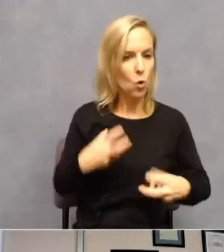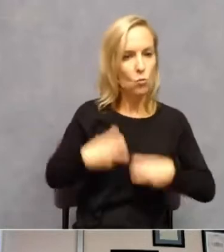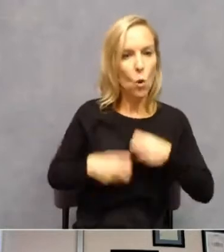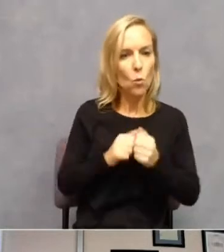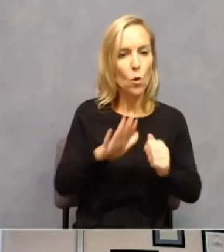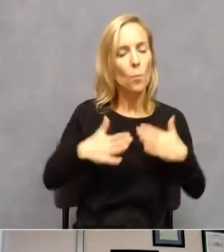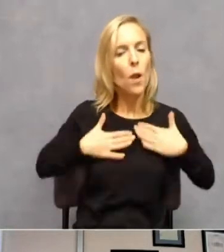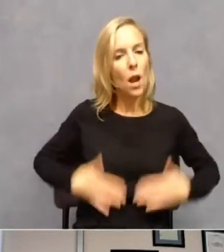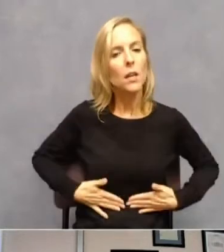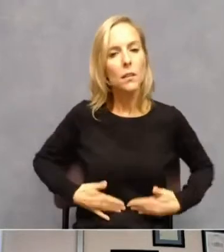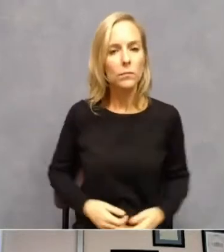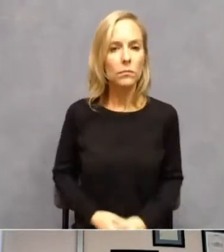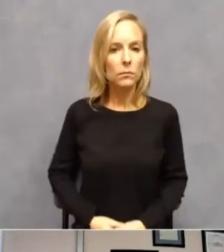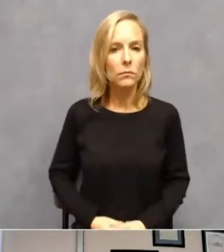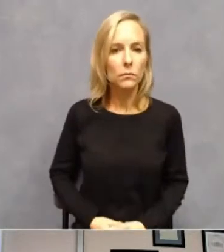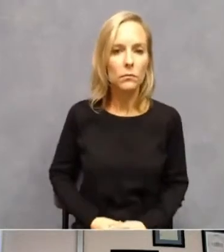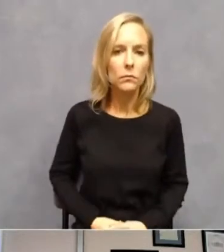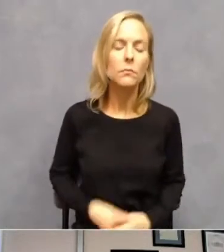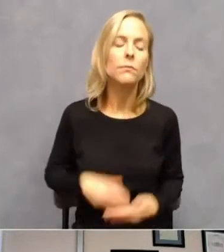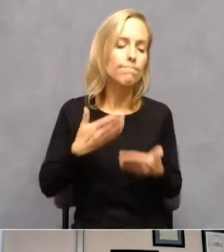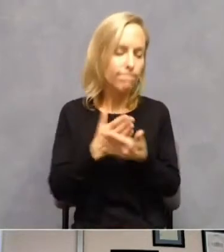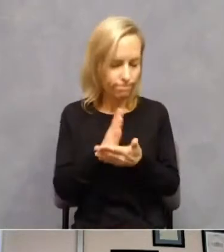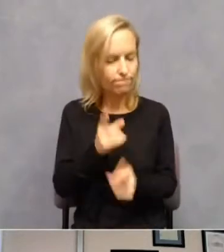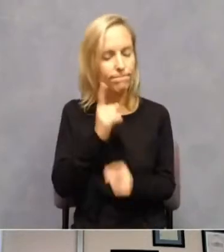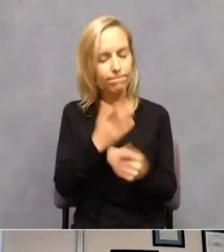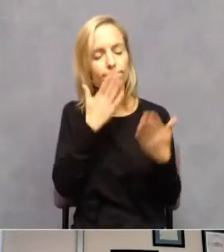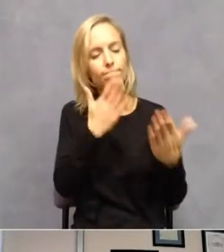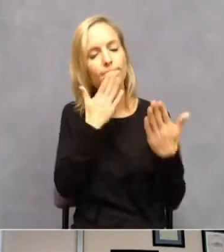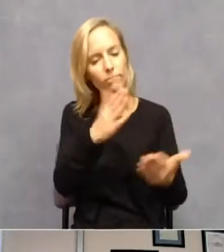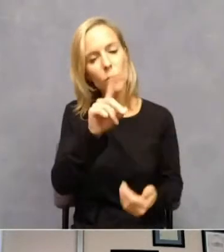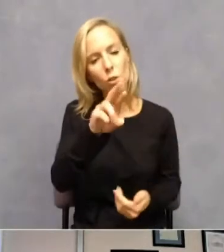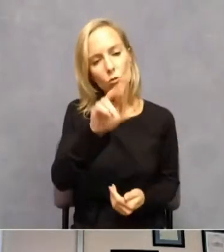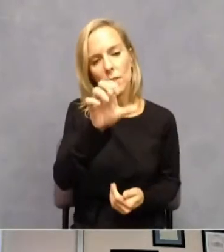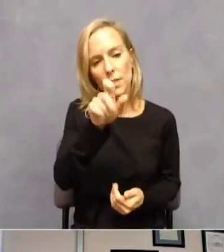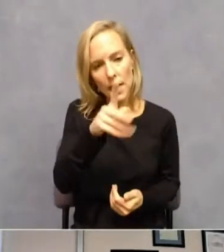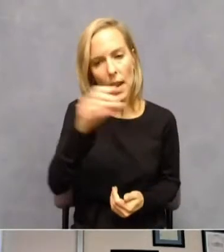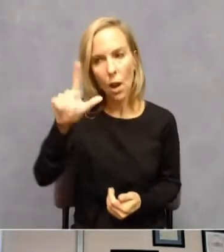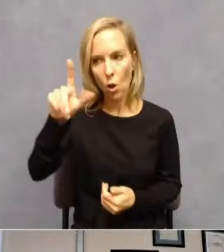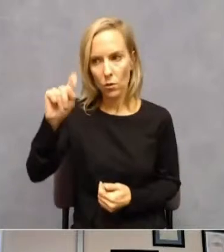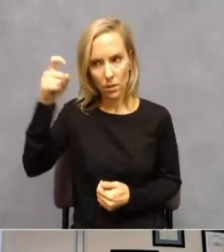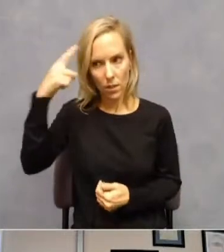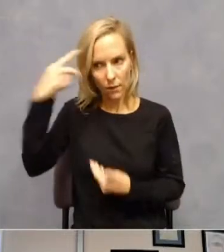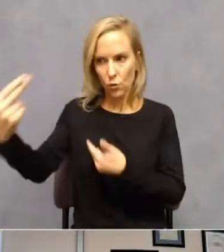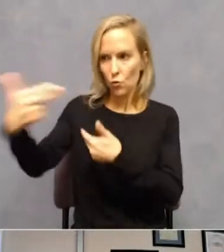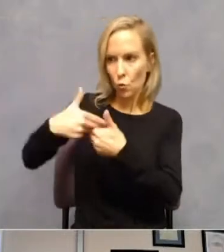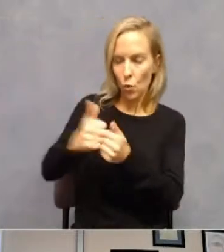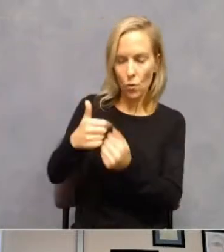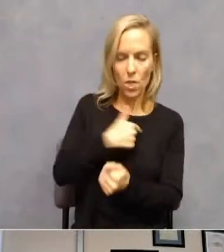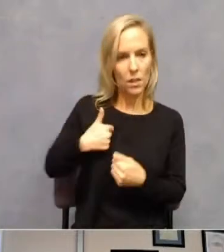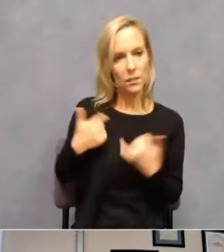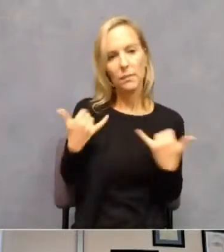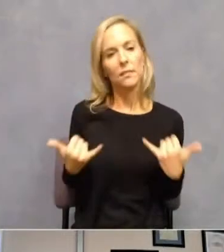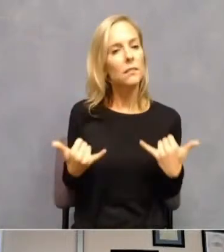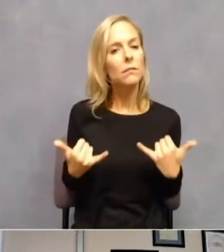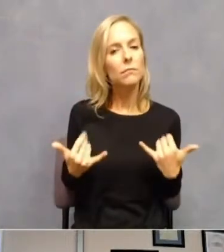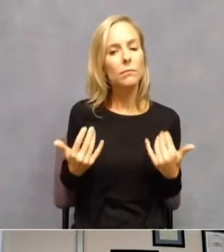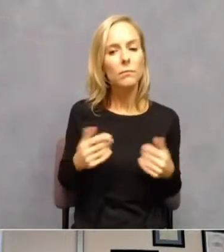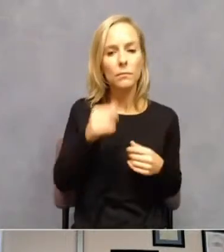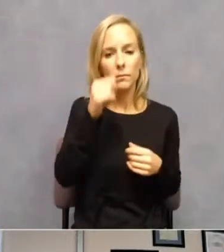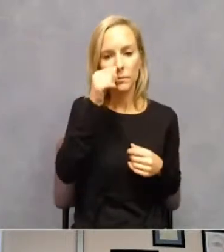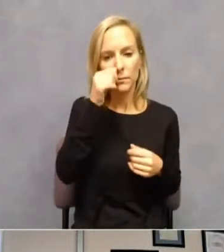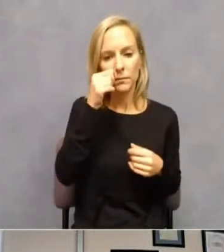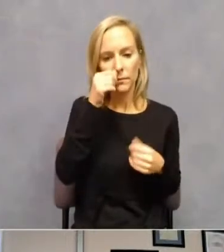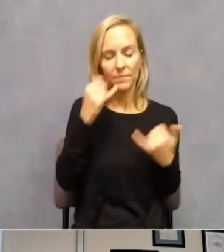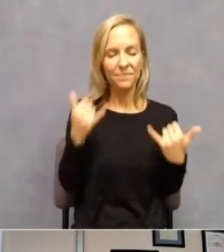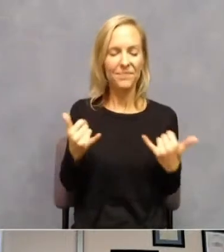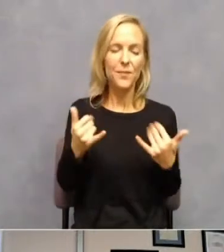All right. Thank you to Dr. Stack and the Lieutenant Governor for joining us tonight. I just want to end with a special thank